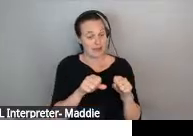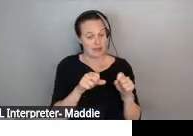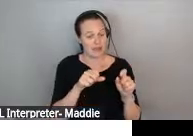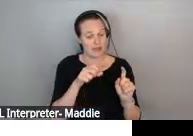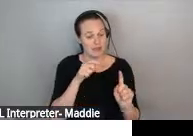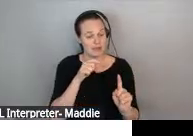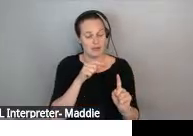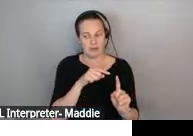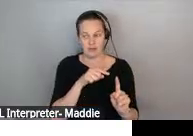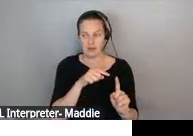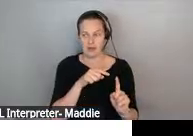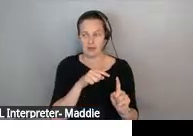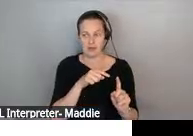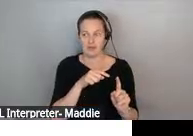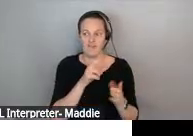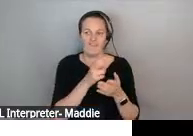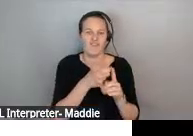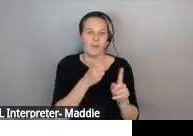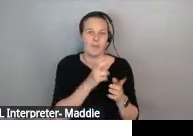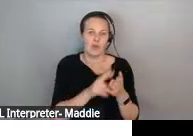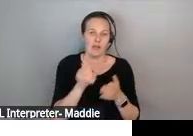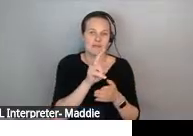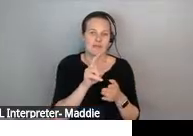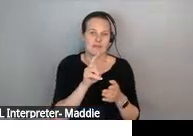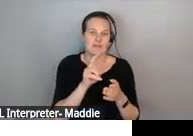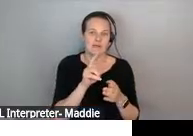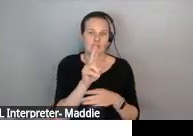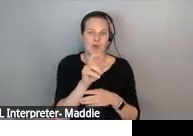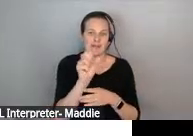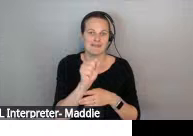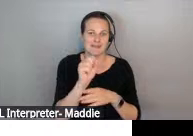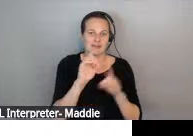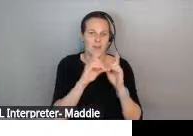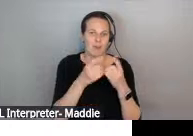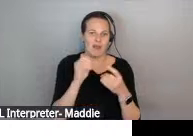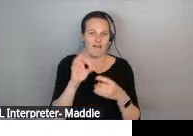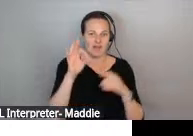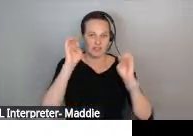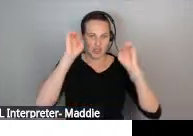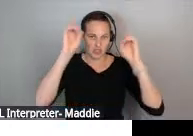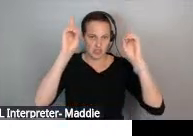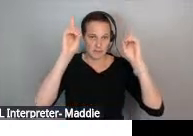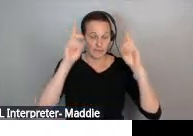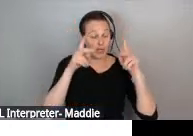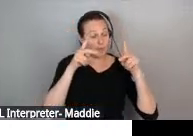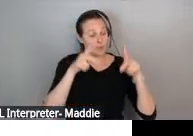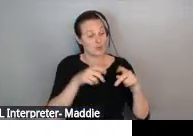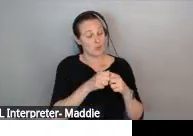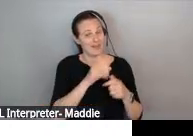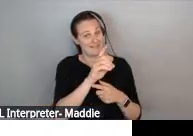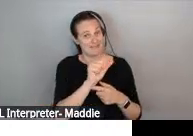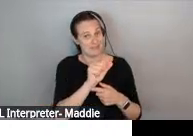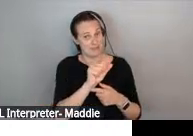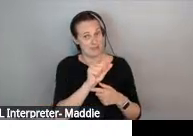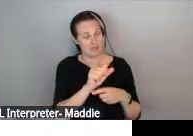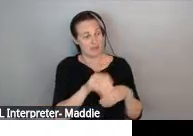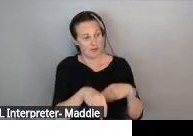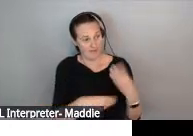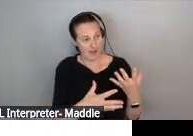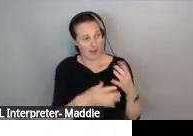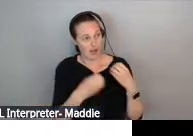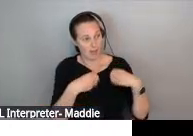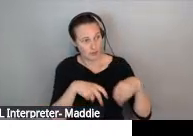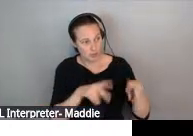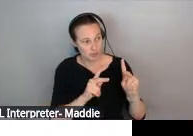And this is defined by the United States Department of Education. Is a person with a disability is afforded the opportunity to acquire the